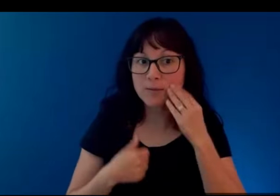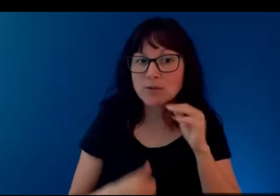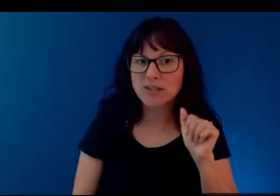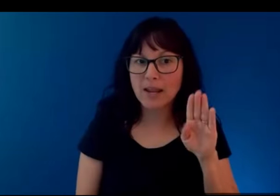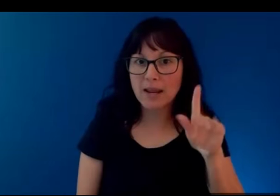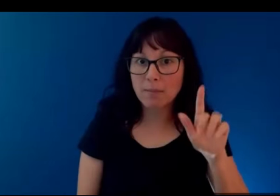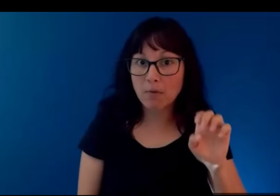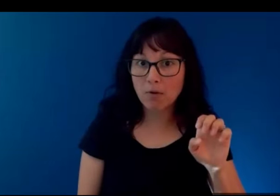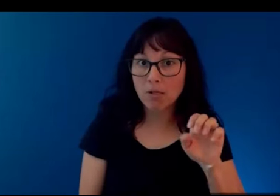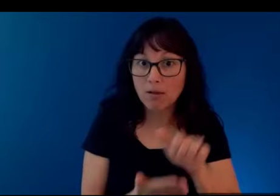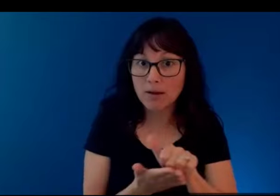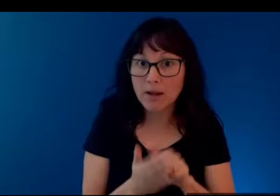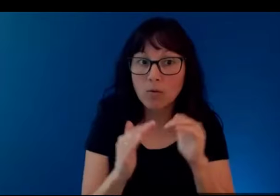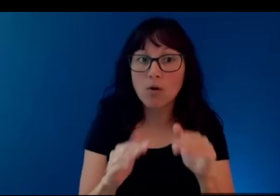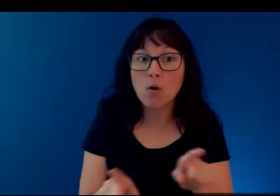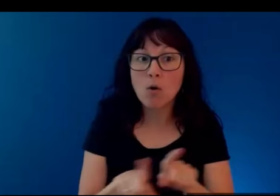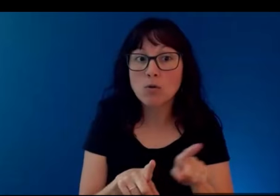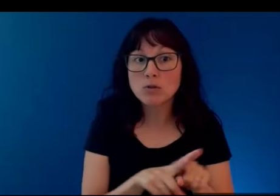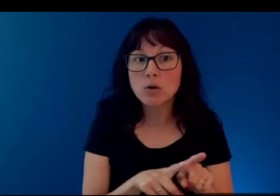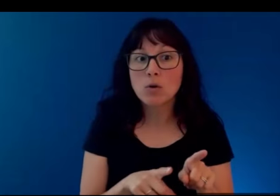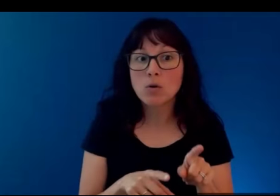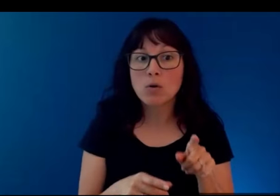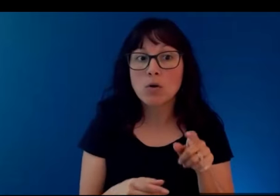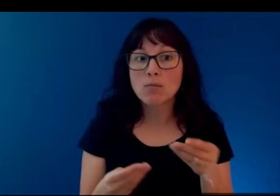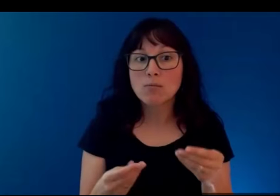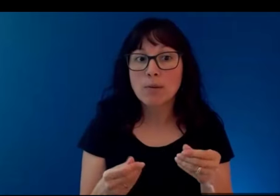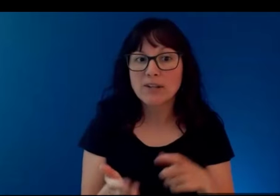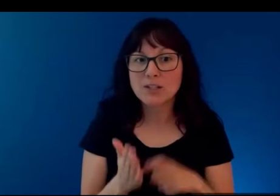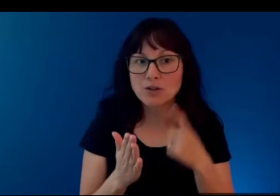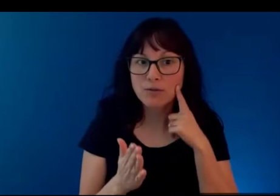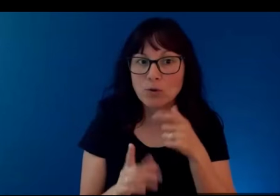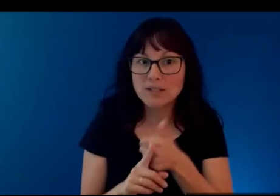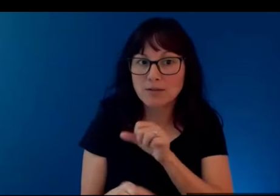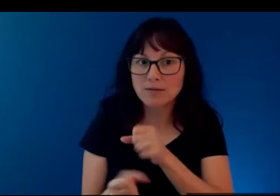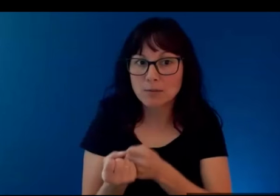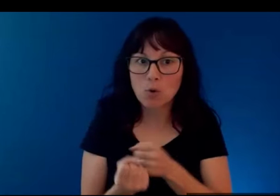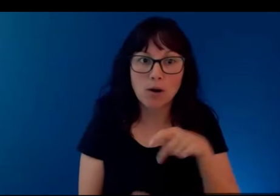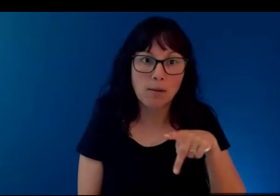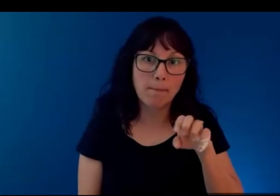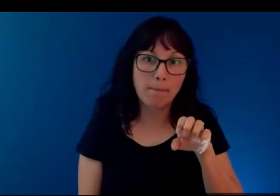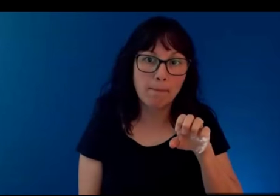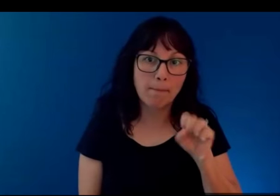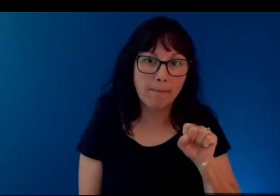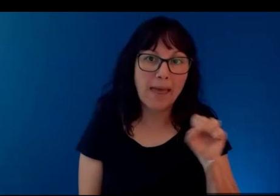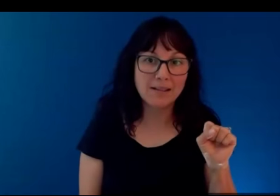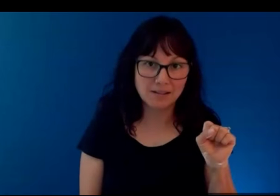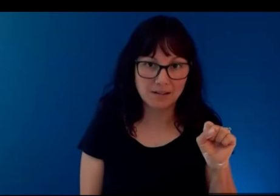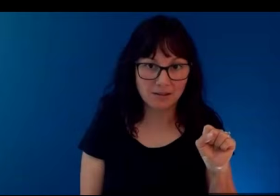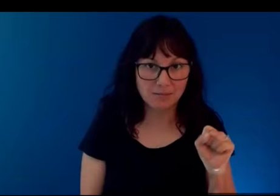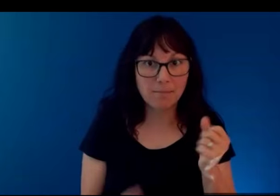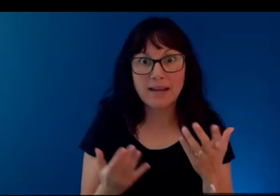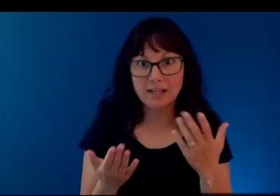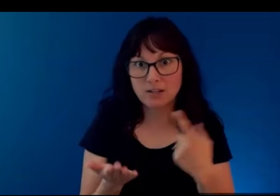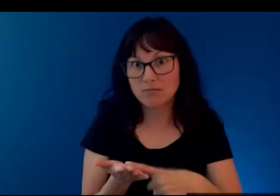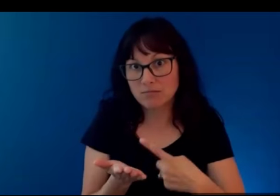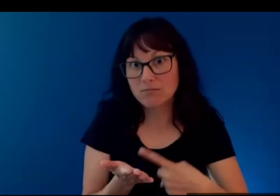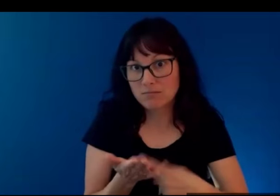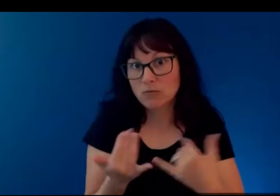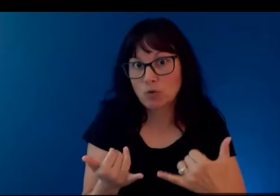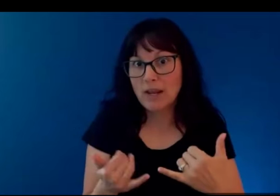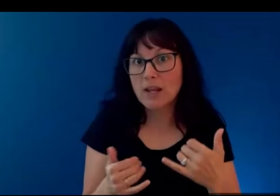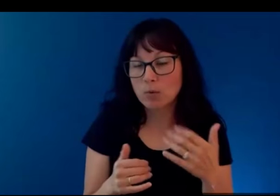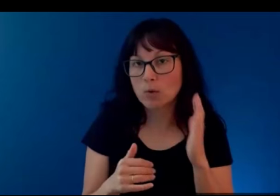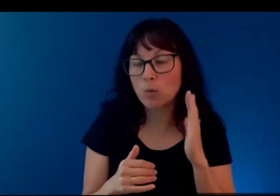account and Property Essential to Self-Support or PES. So we have a lot to talk about today. We are going to cover a